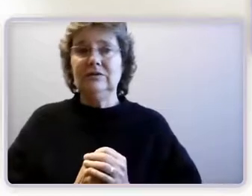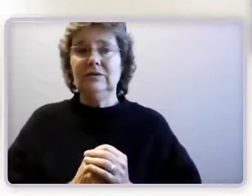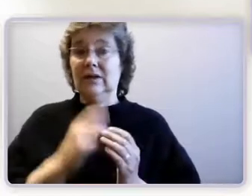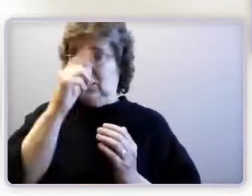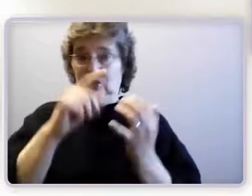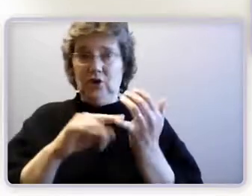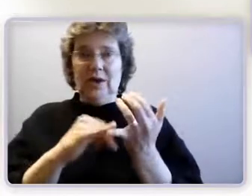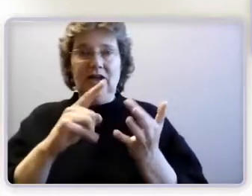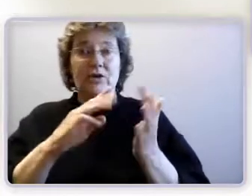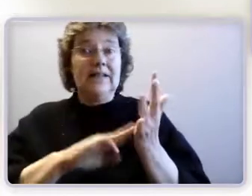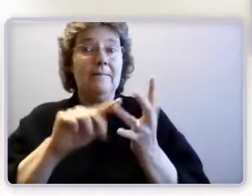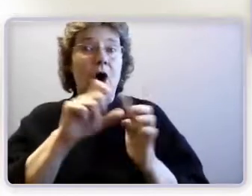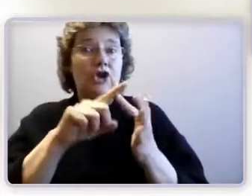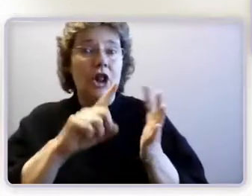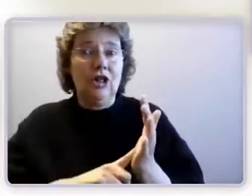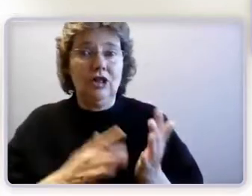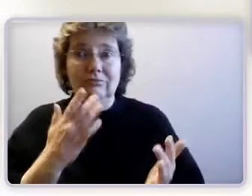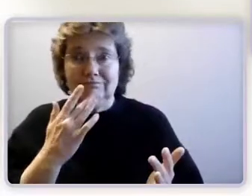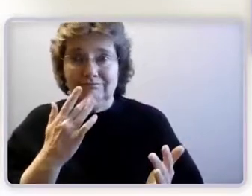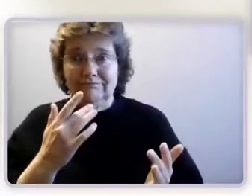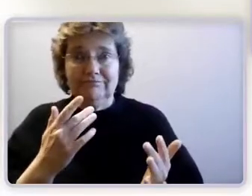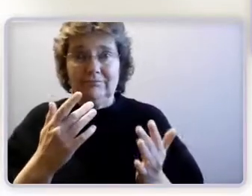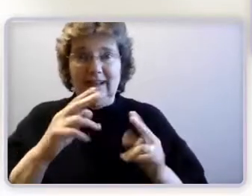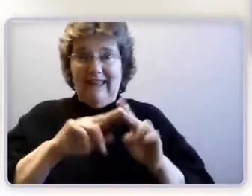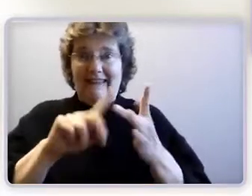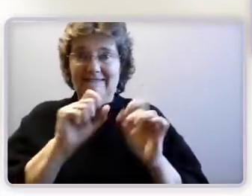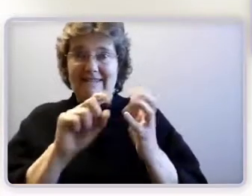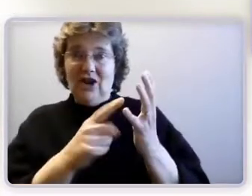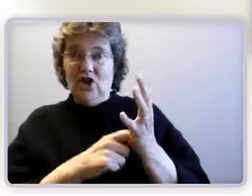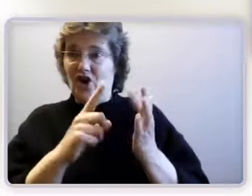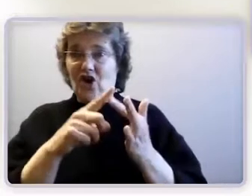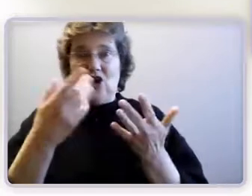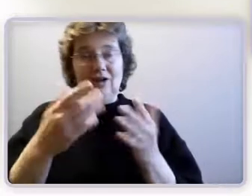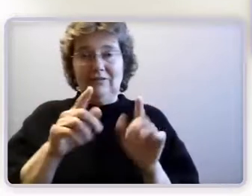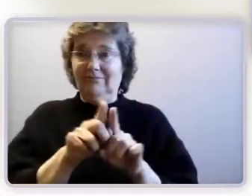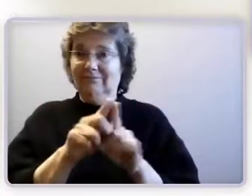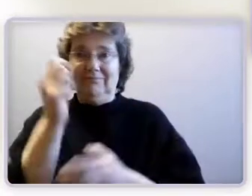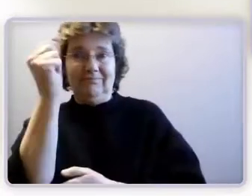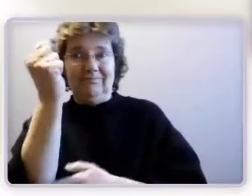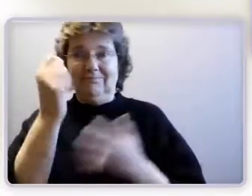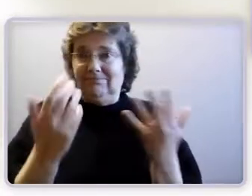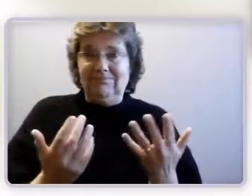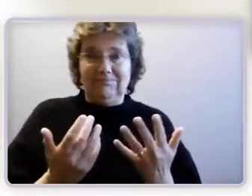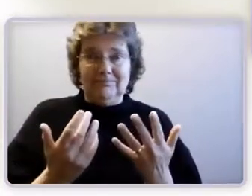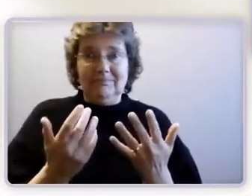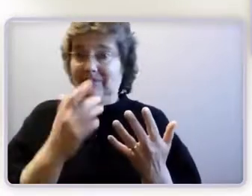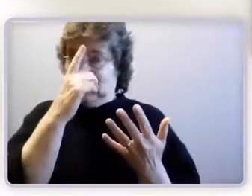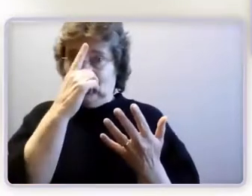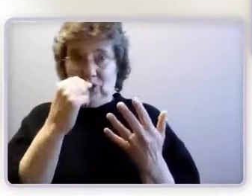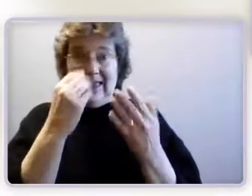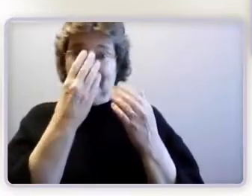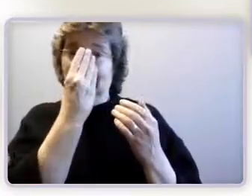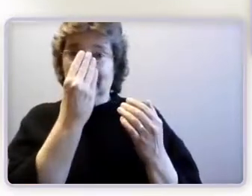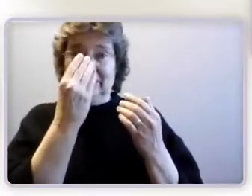and figurines to actually explain a situation. Could be pictures. It could be actually